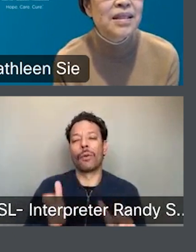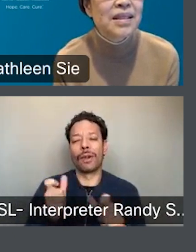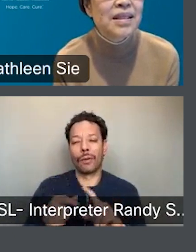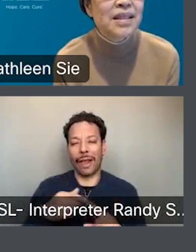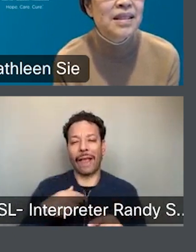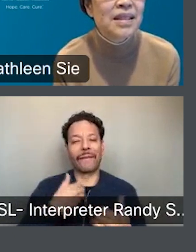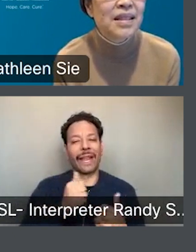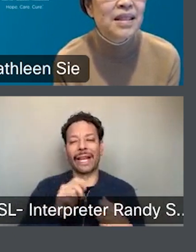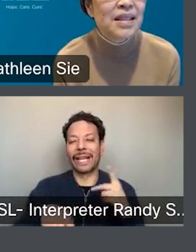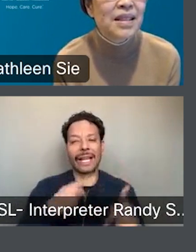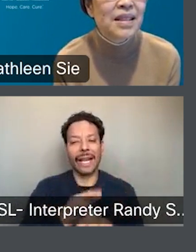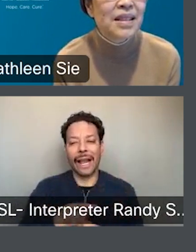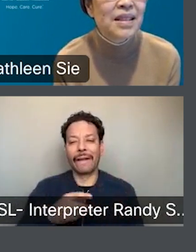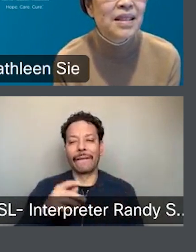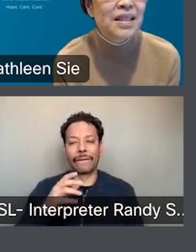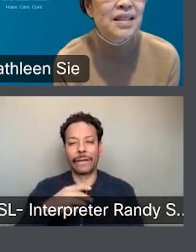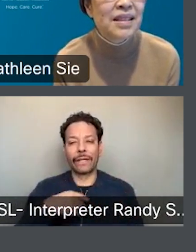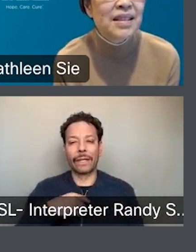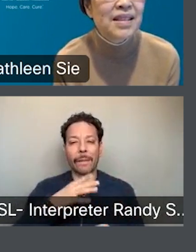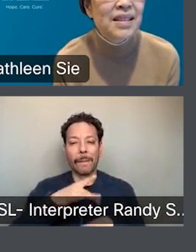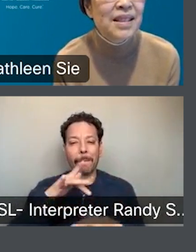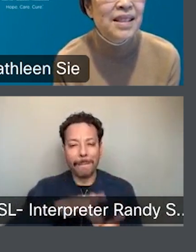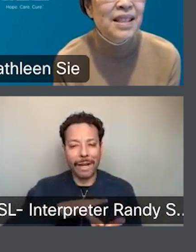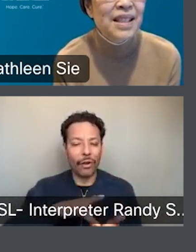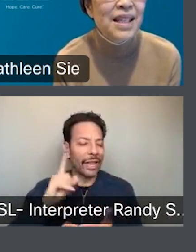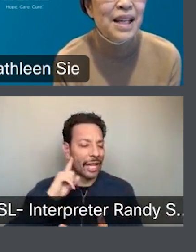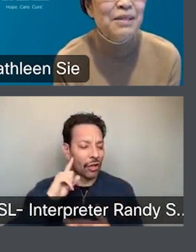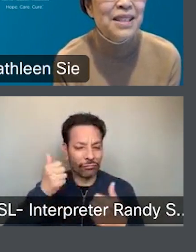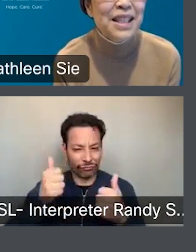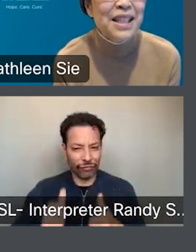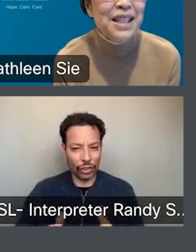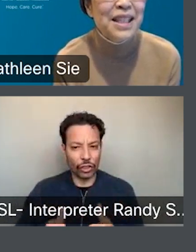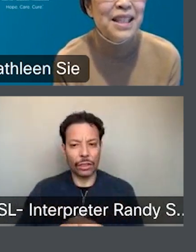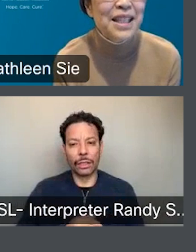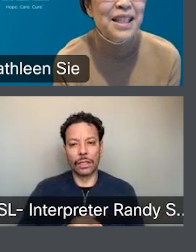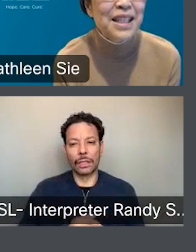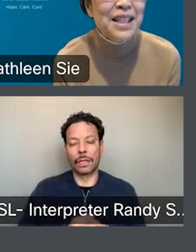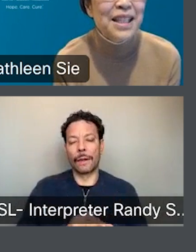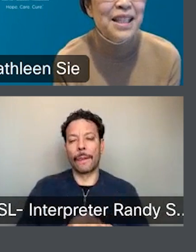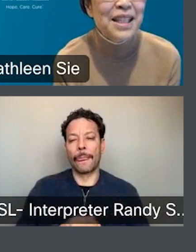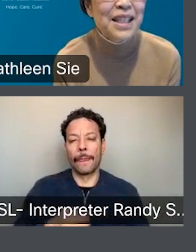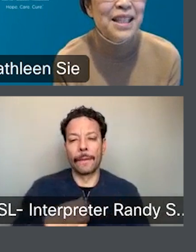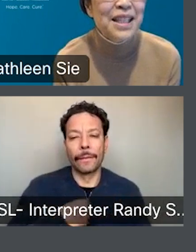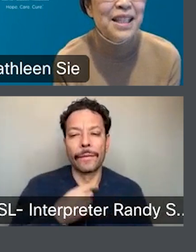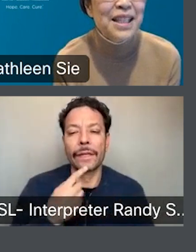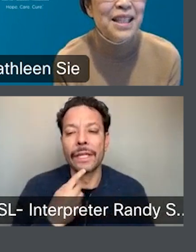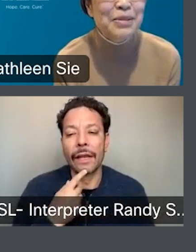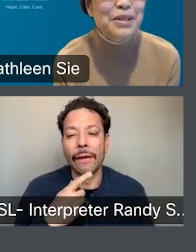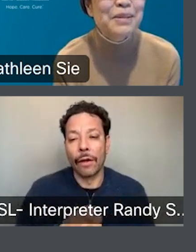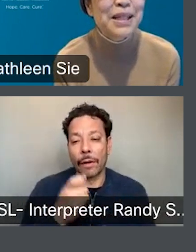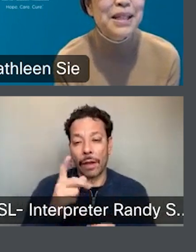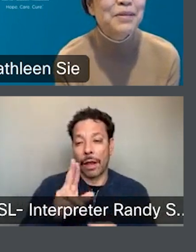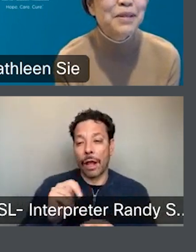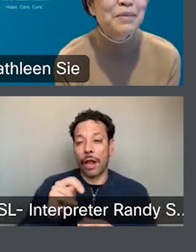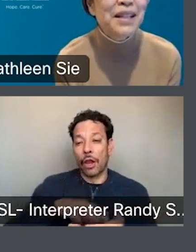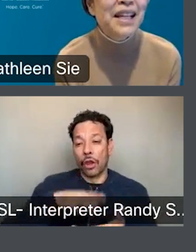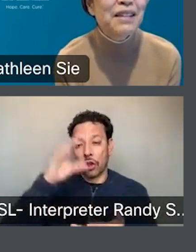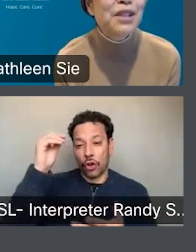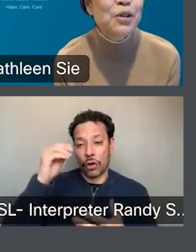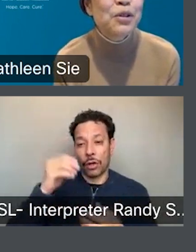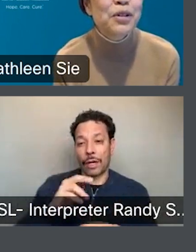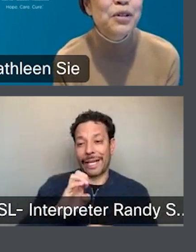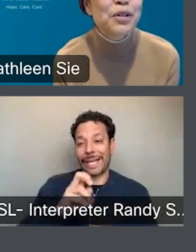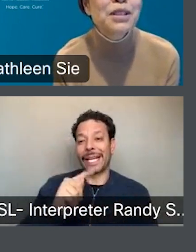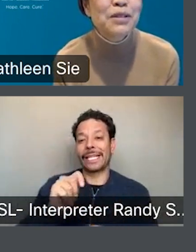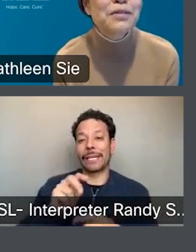conductive middle ear dysfunction. And I would say from the otolaryngology or ENT perspective, we probably have a